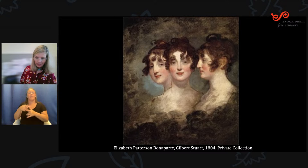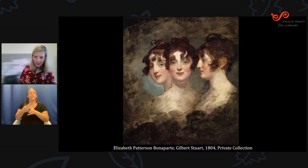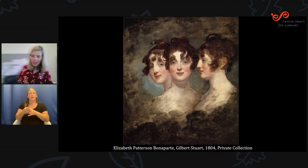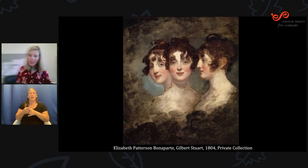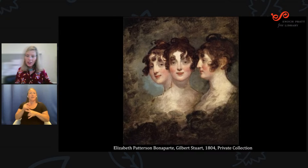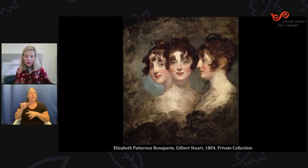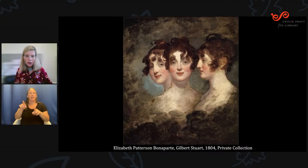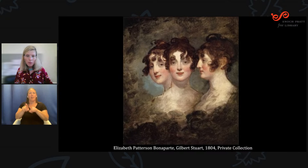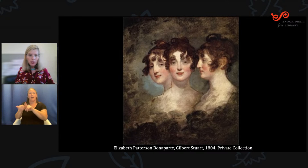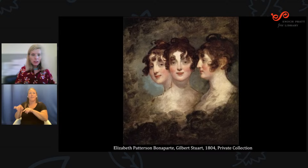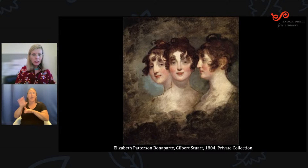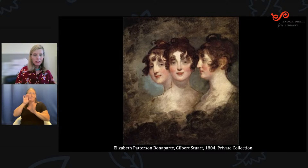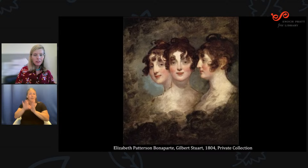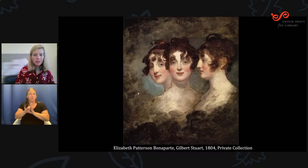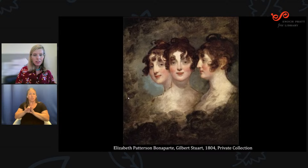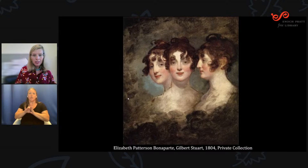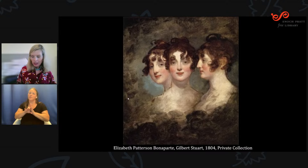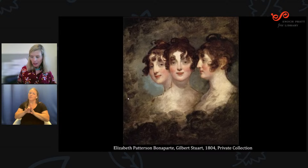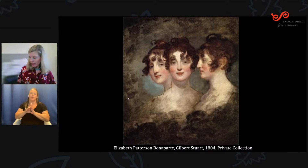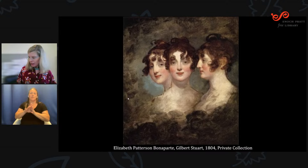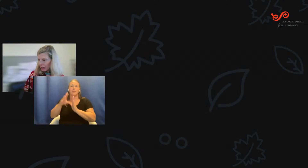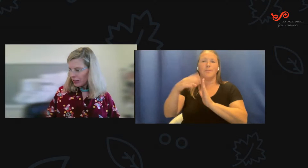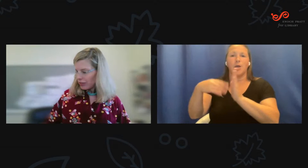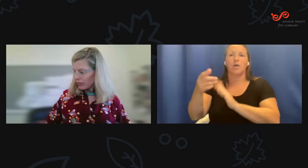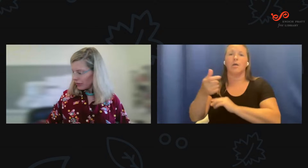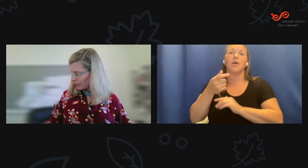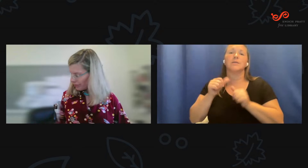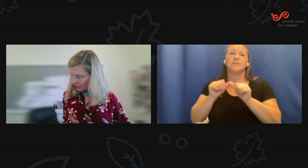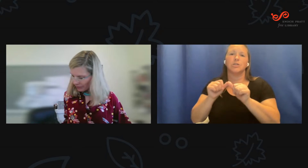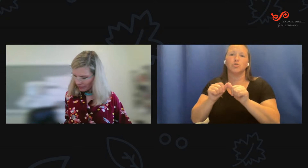today. Thank you very much.